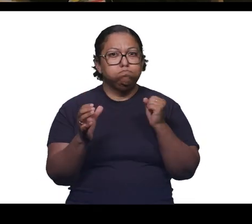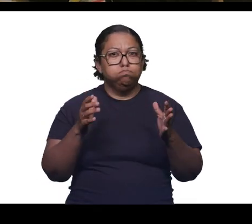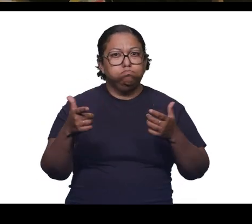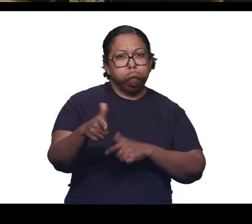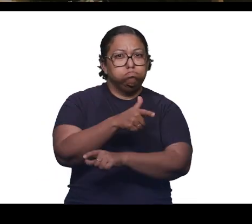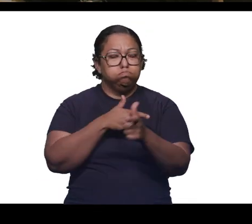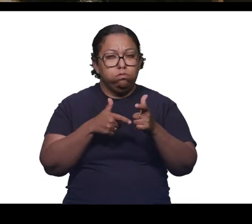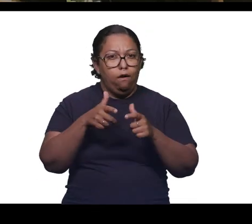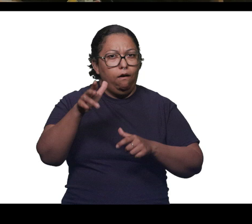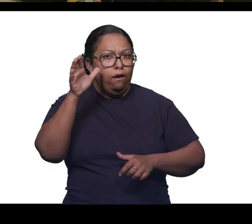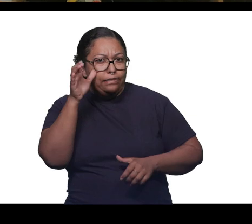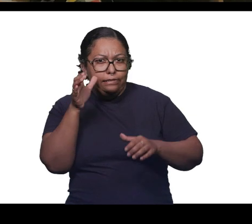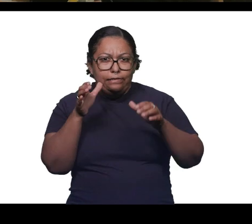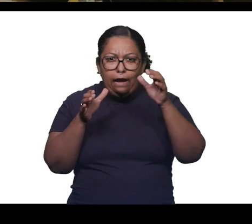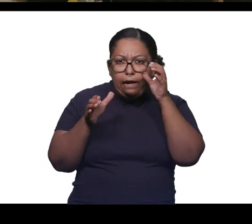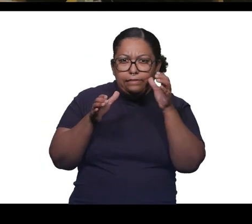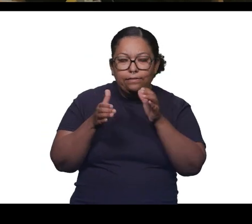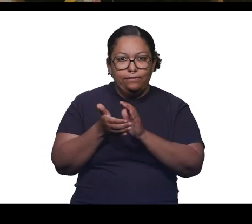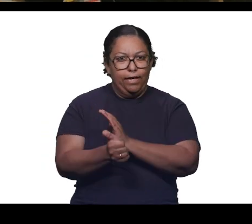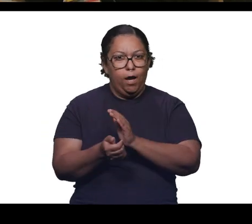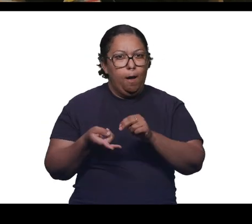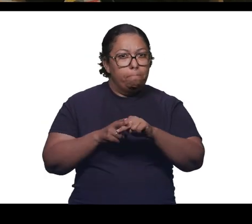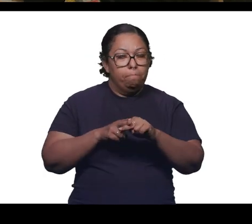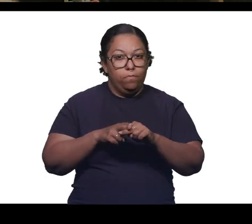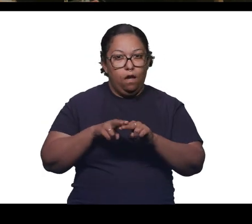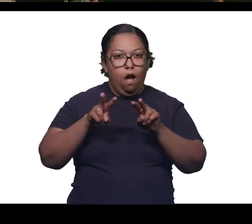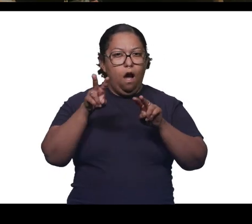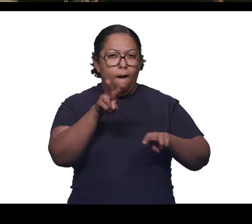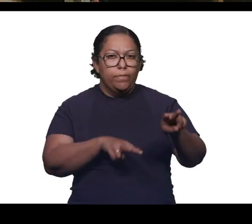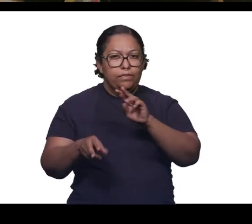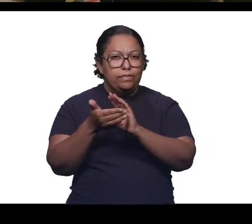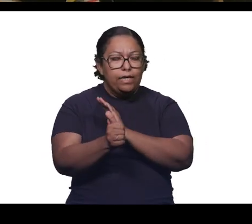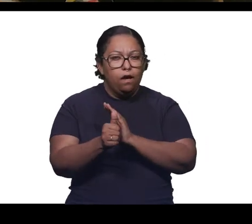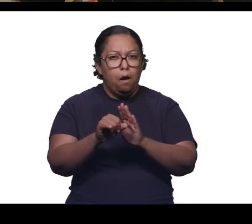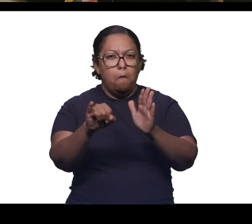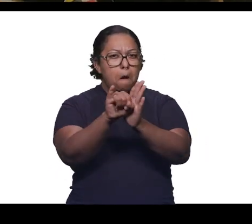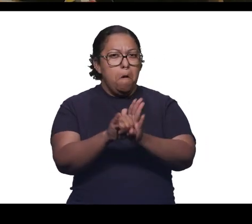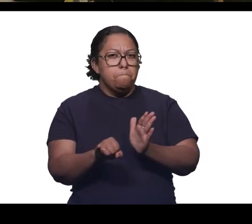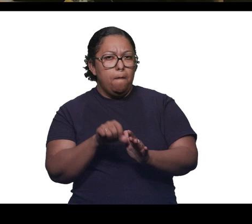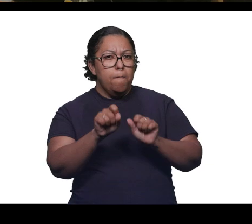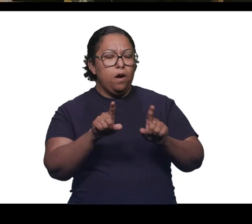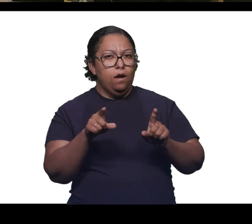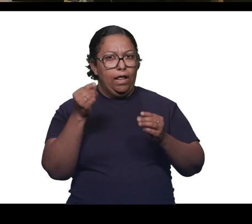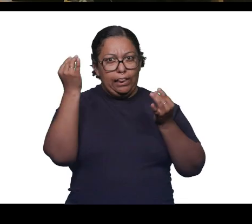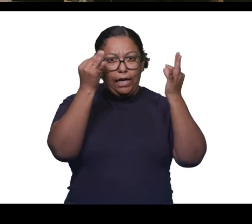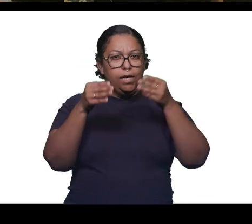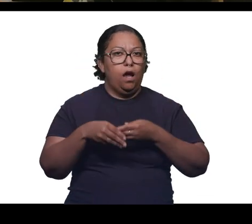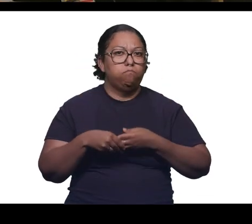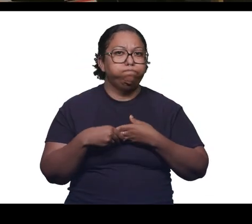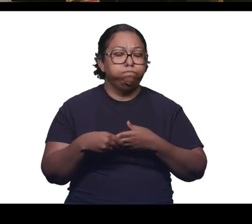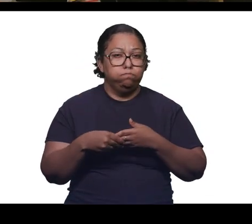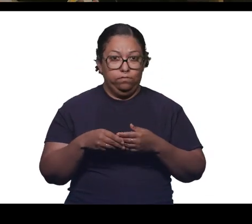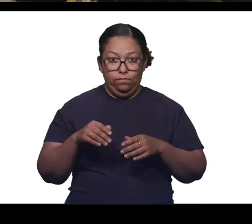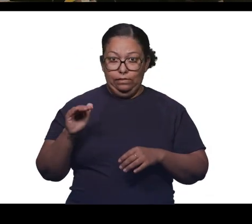um, observation skills, identification, flexible thinking. Maybe as a kid, we're thinking a picture looks one way,